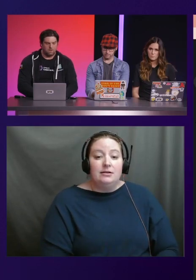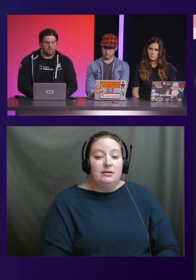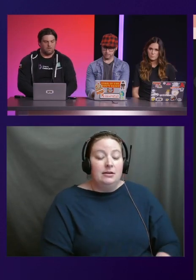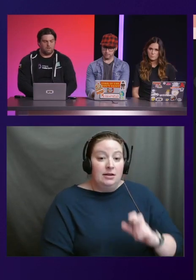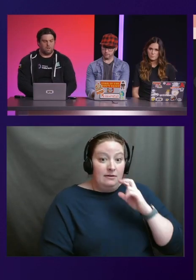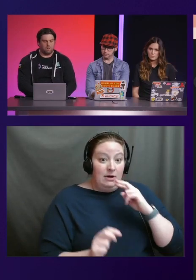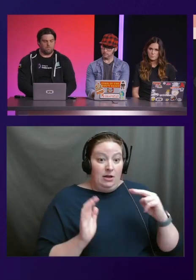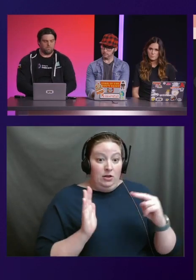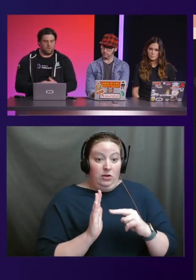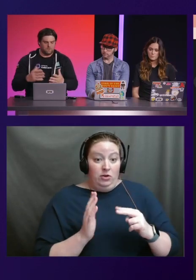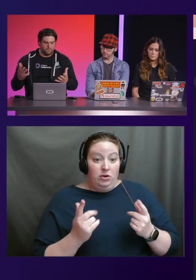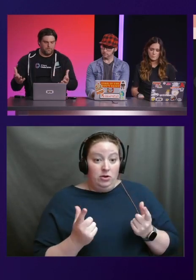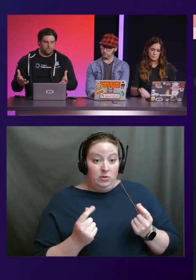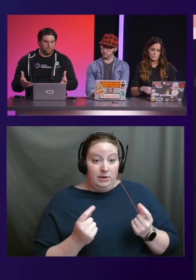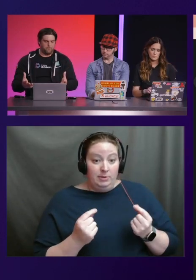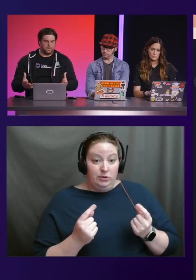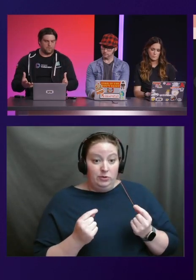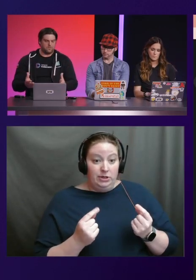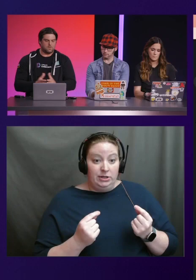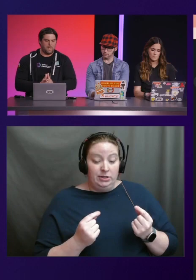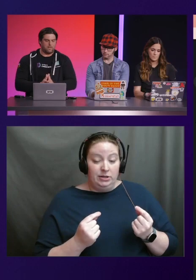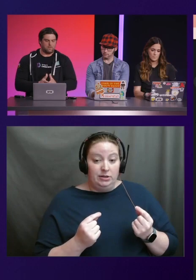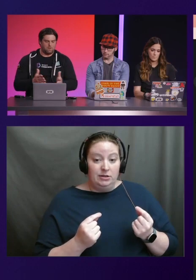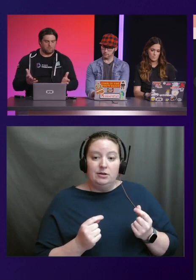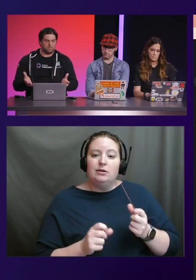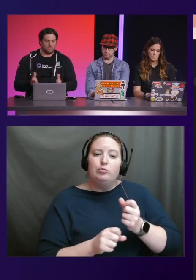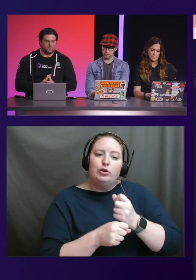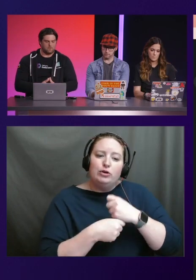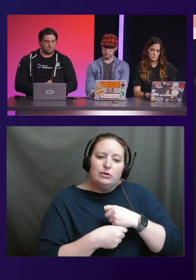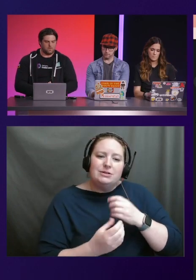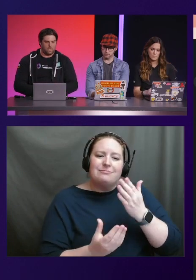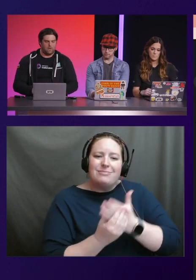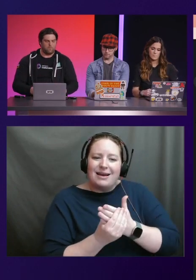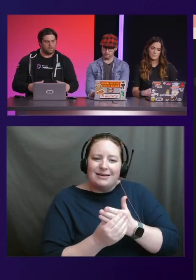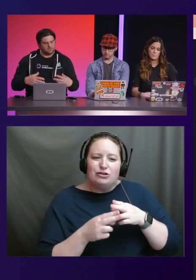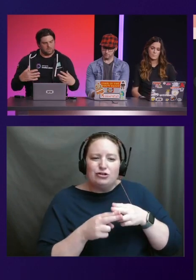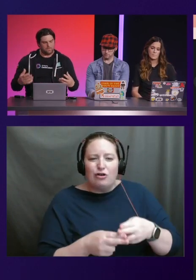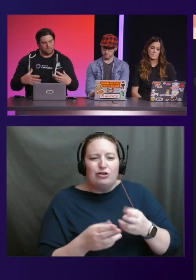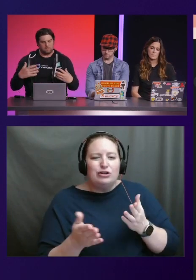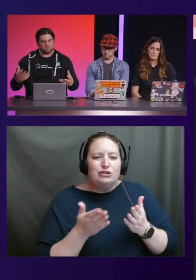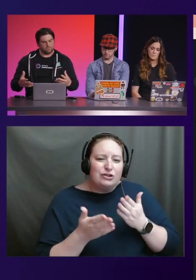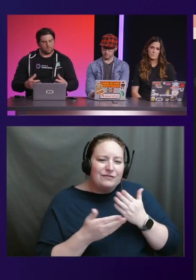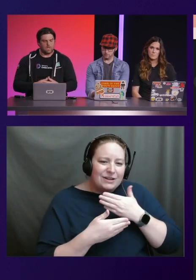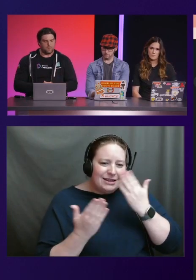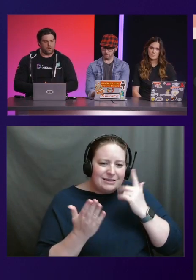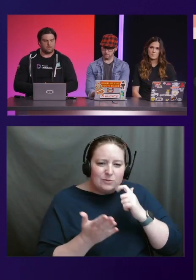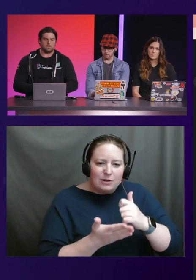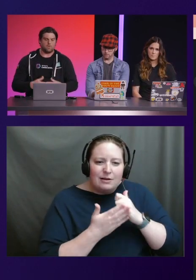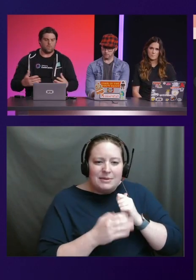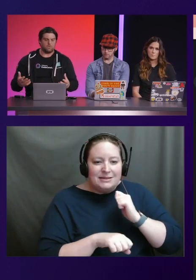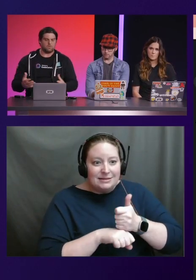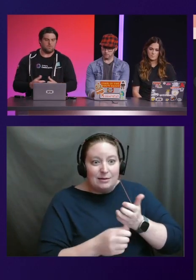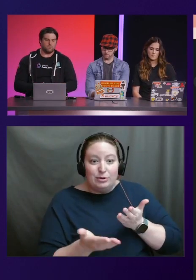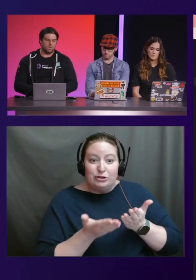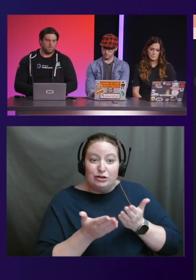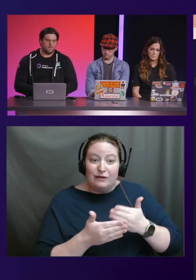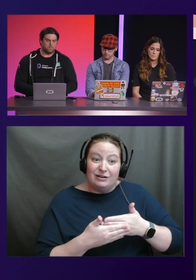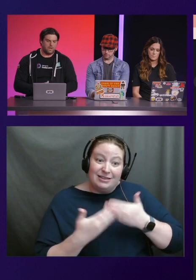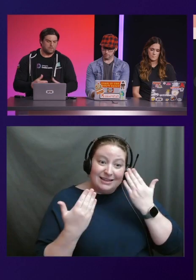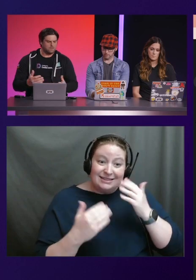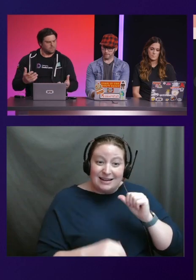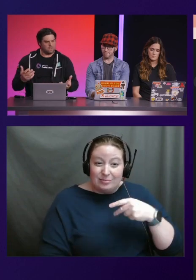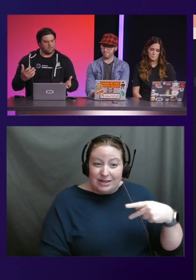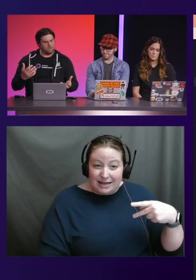here, right, she produced this package called serverless, and it's going to help me set up a serverless application according to